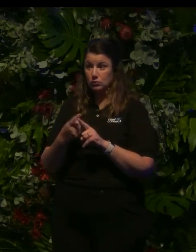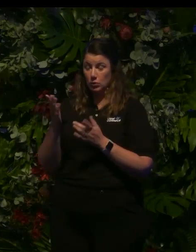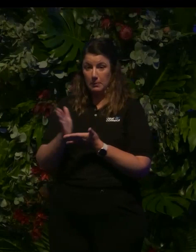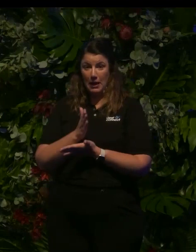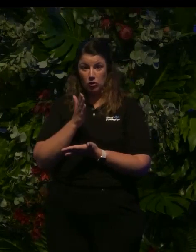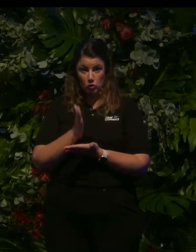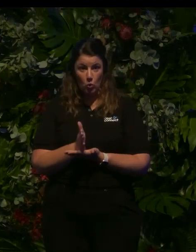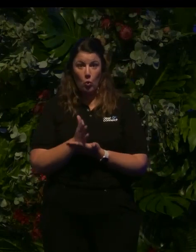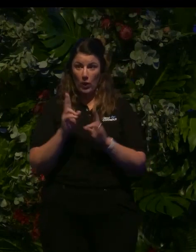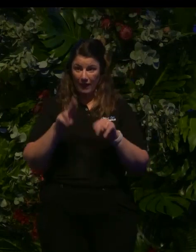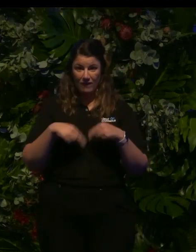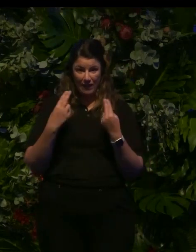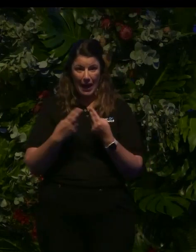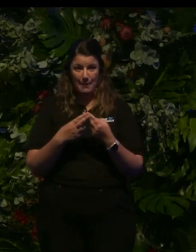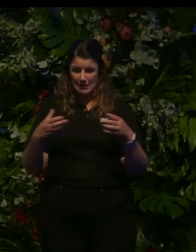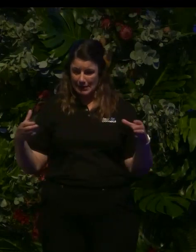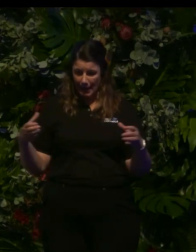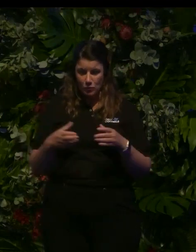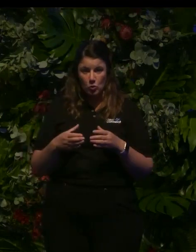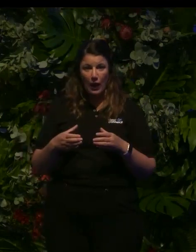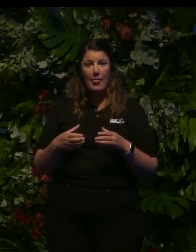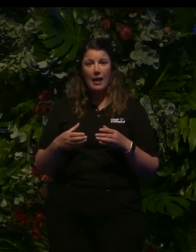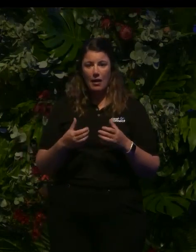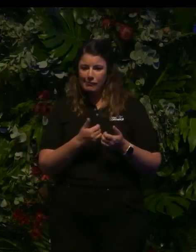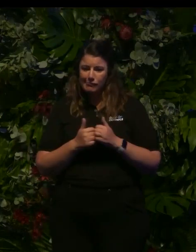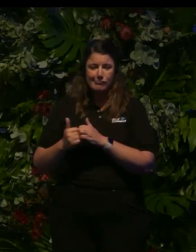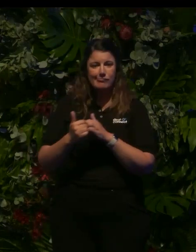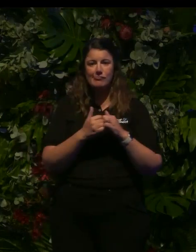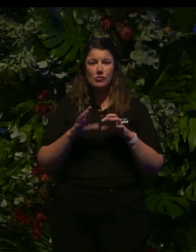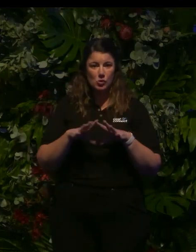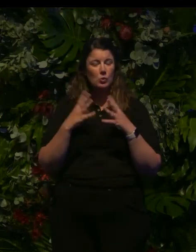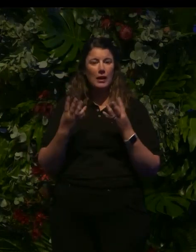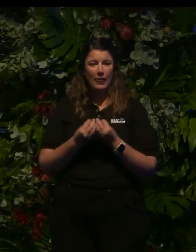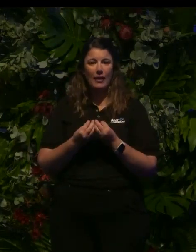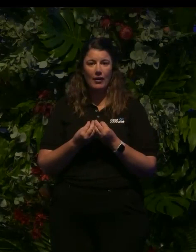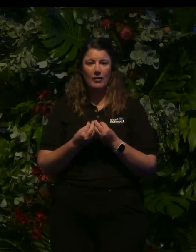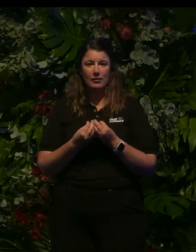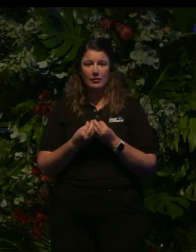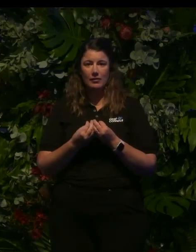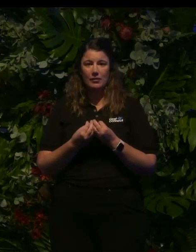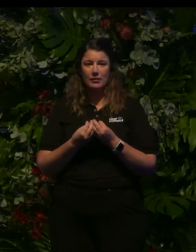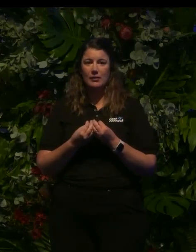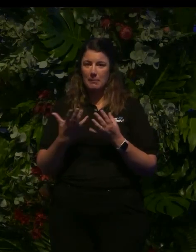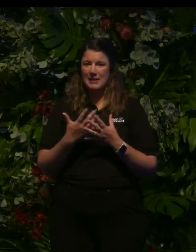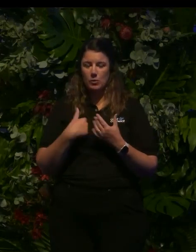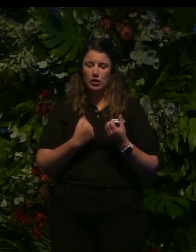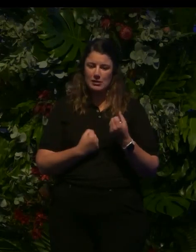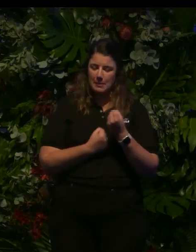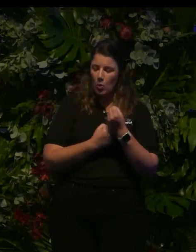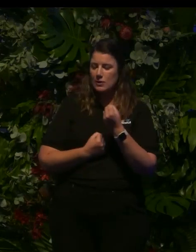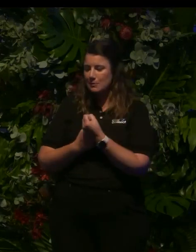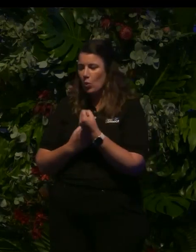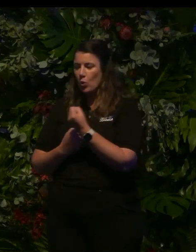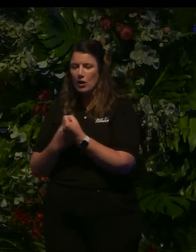make sure that the families come together and counsel together, that has led that we were strengthening each other, and we